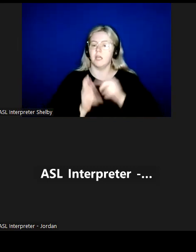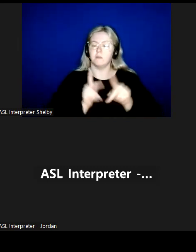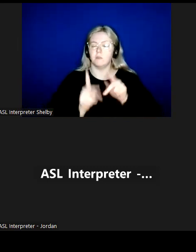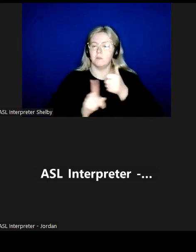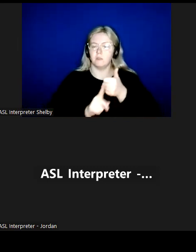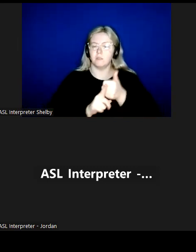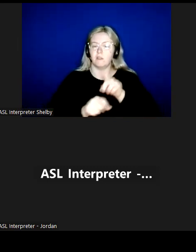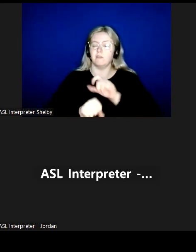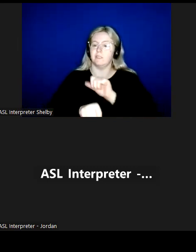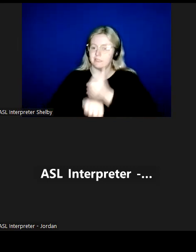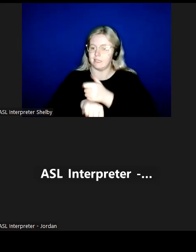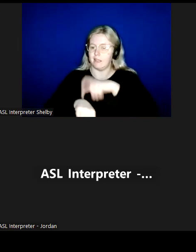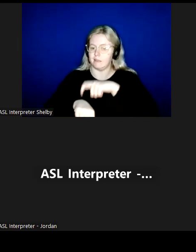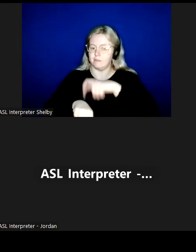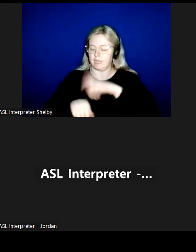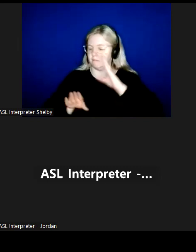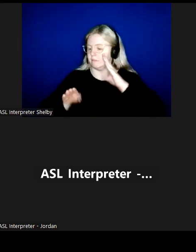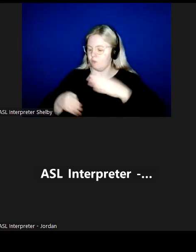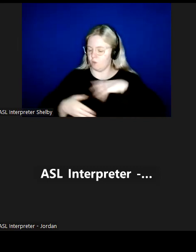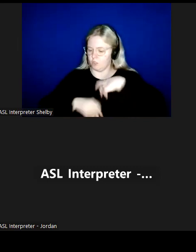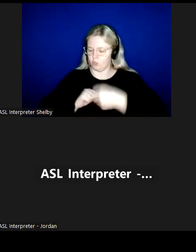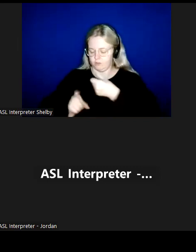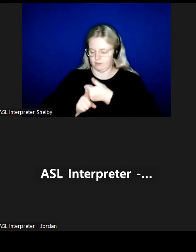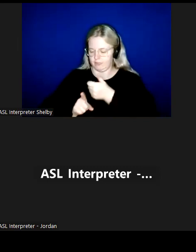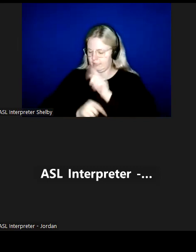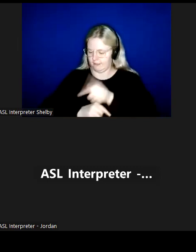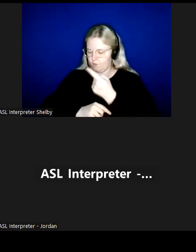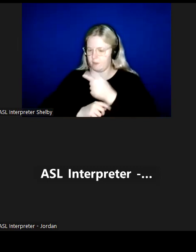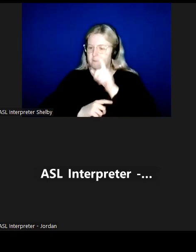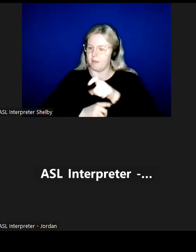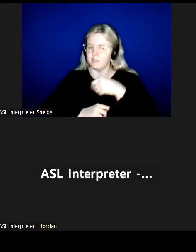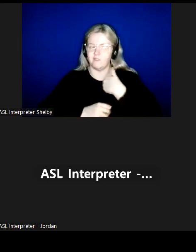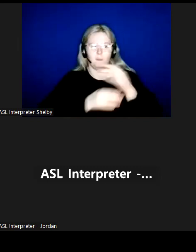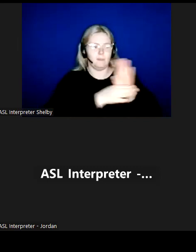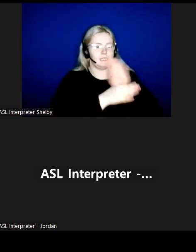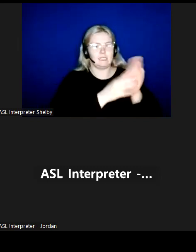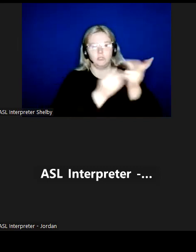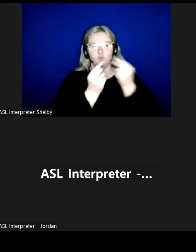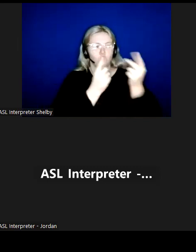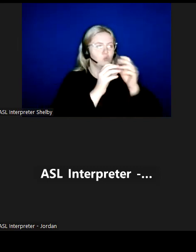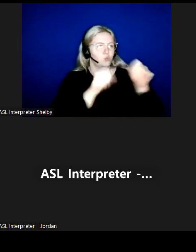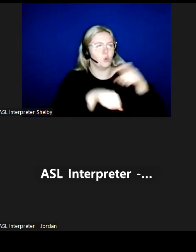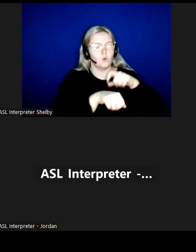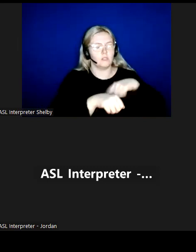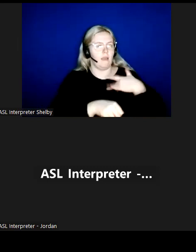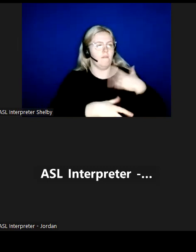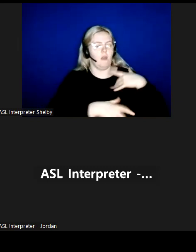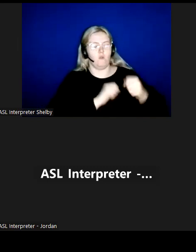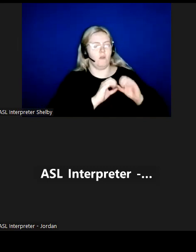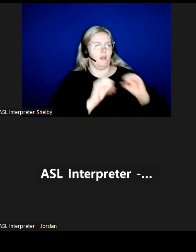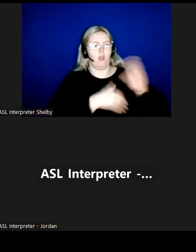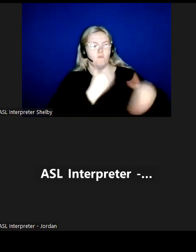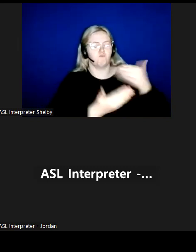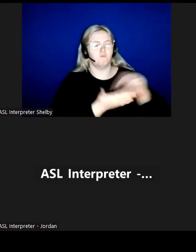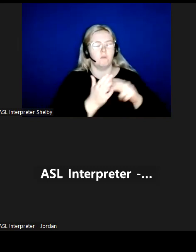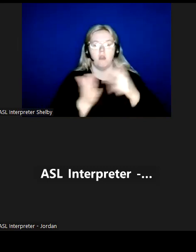they're avoiding it so much. Sometimes people need to take time, to be alone and have your space, to look through